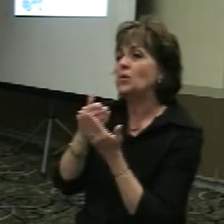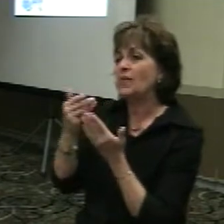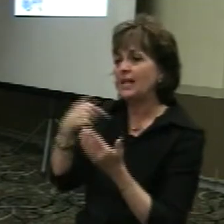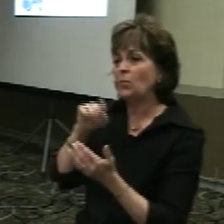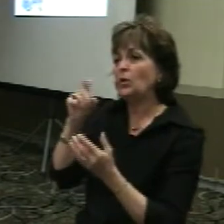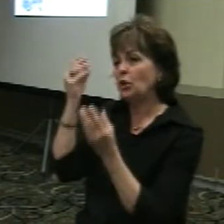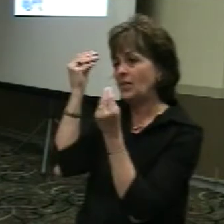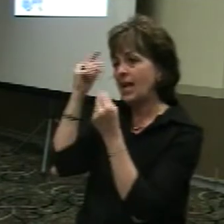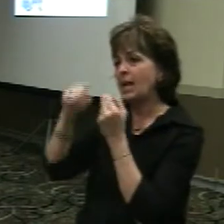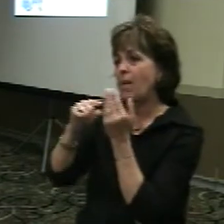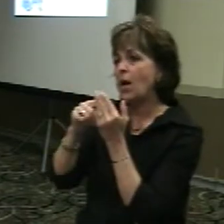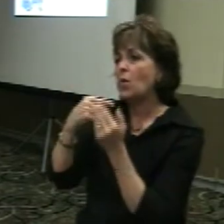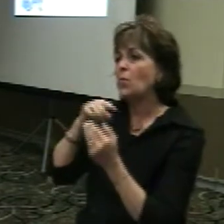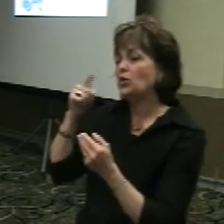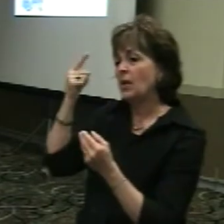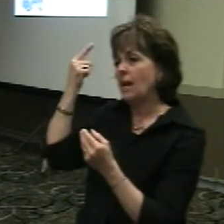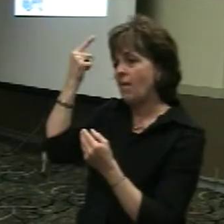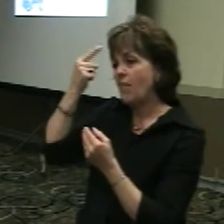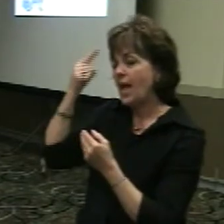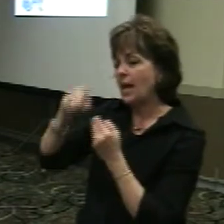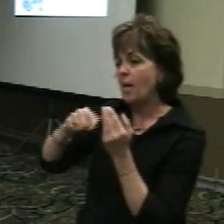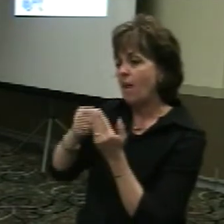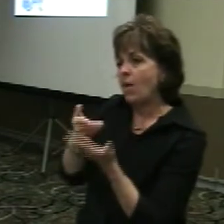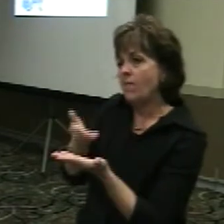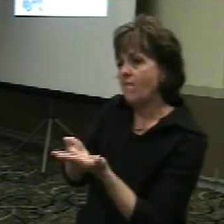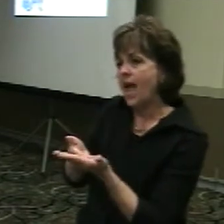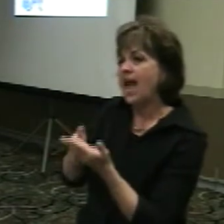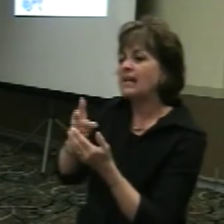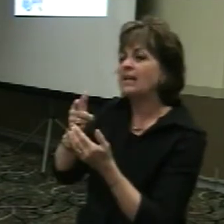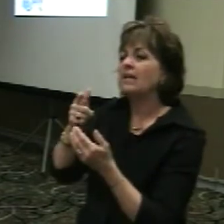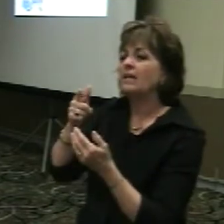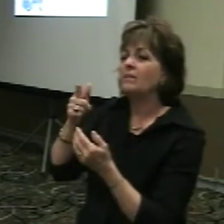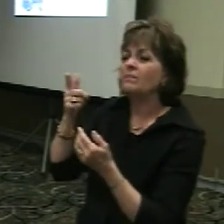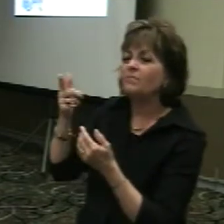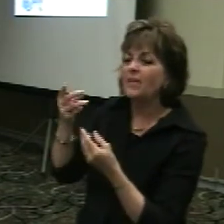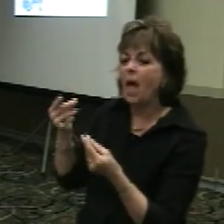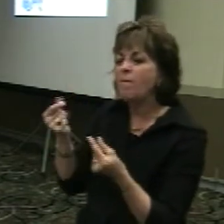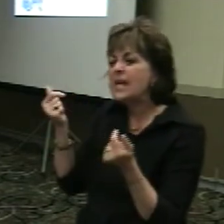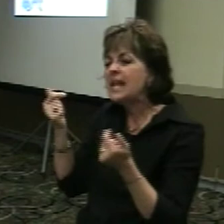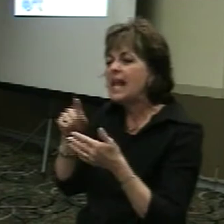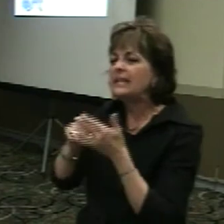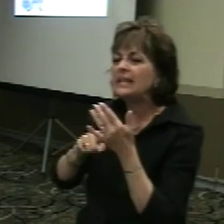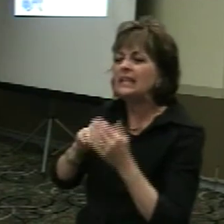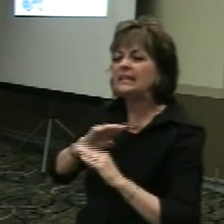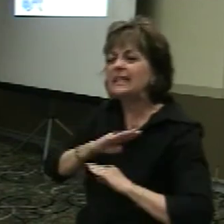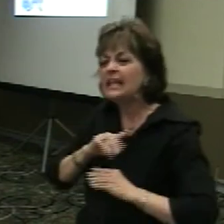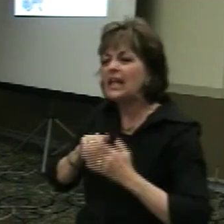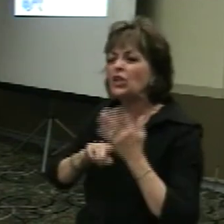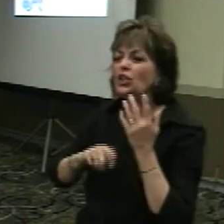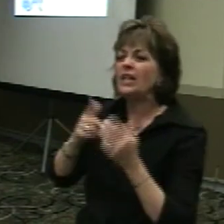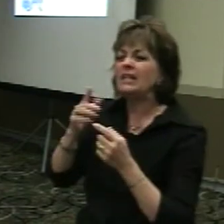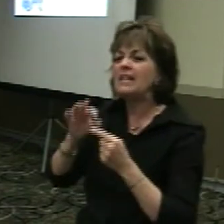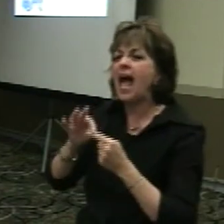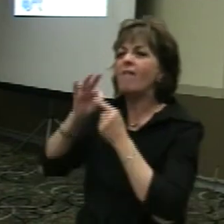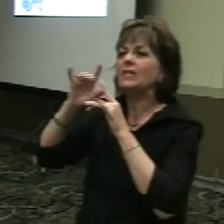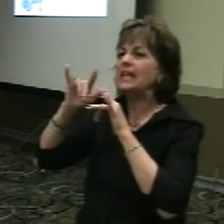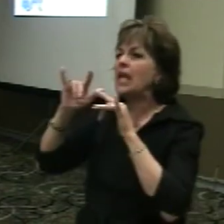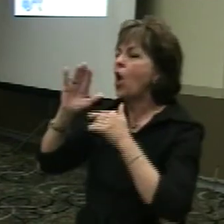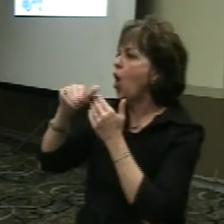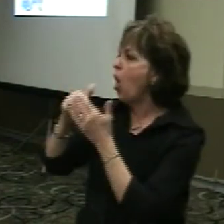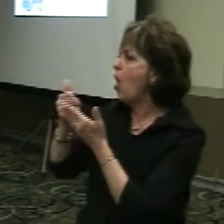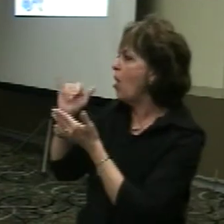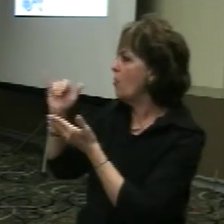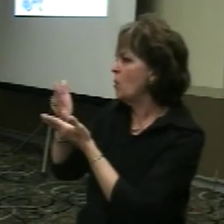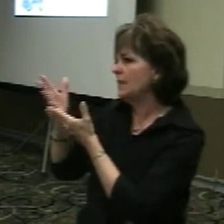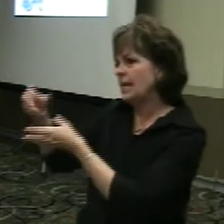things we should be thinking about. We should be thinking about the fact that size, immediacy, satiation, novelty, all those things play